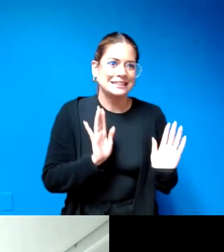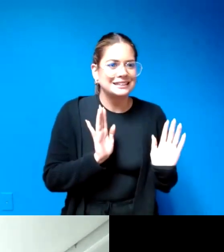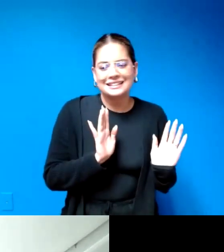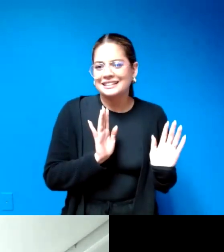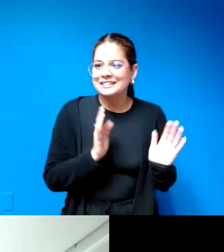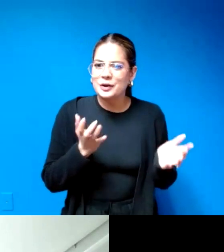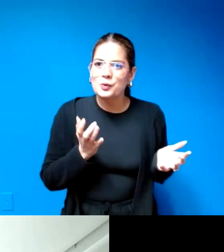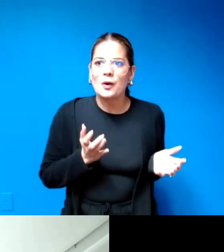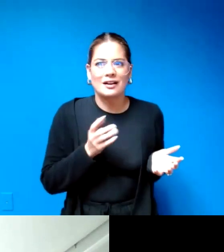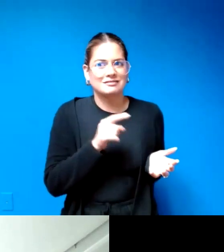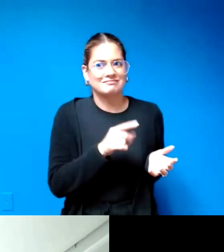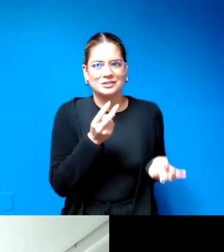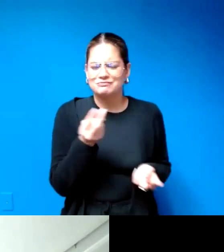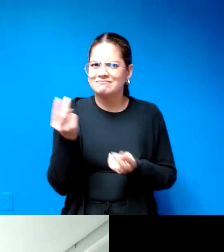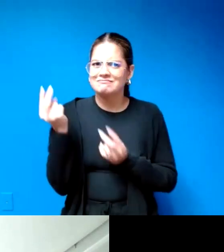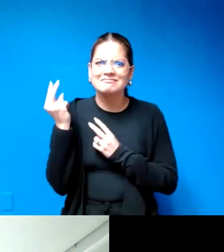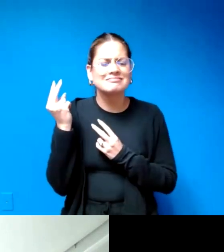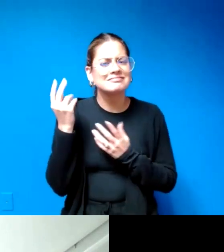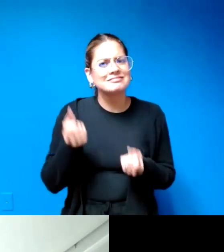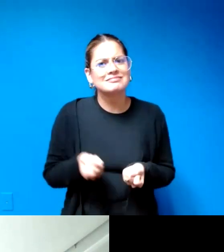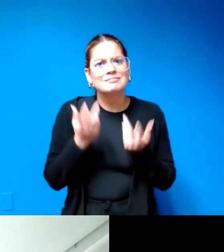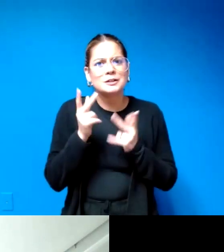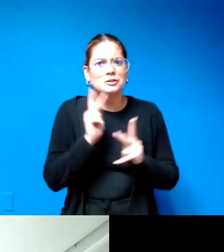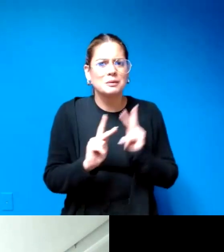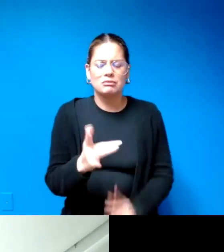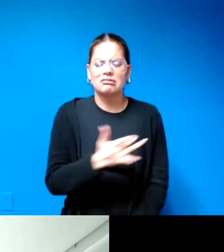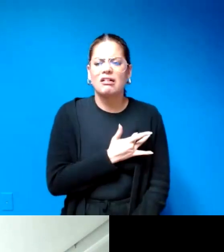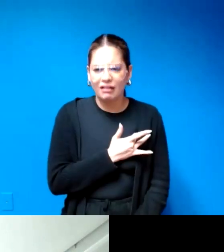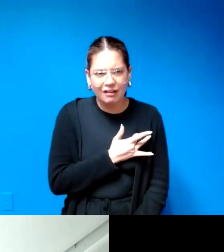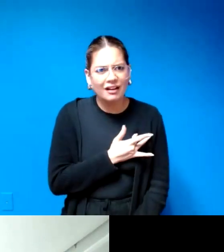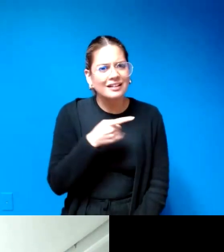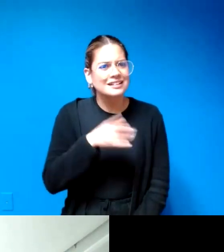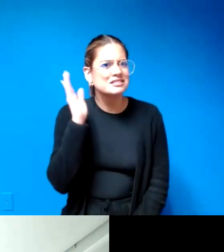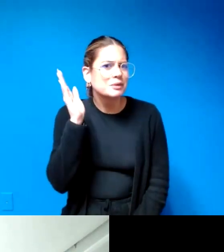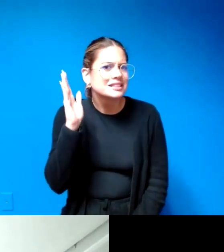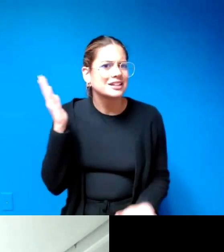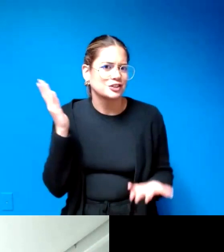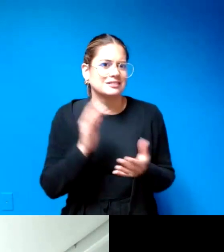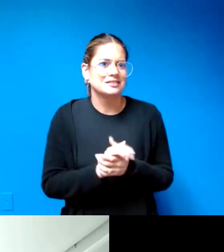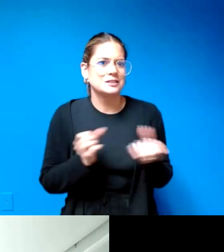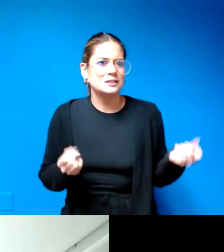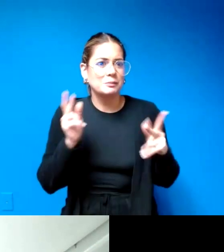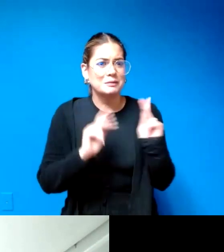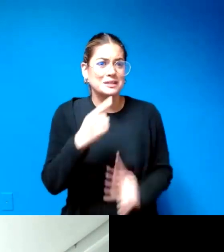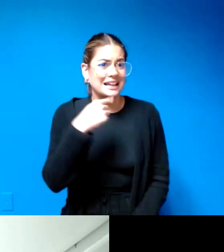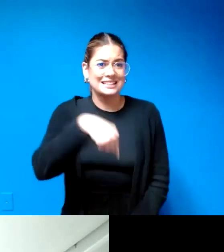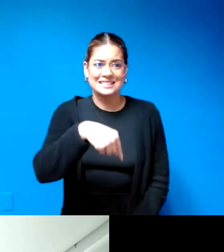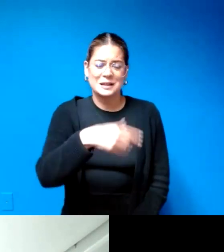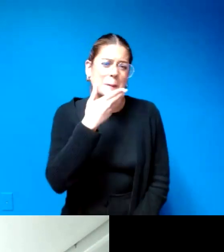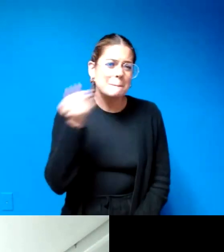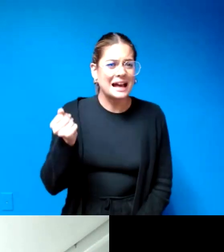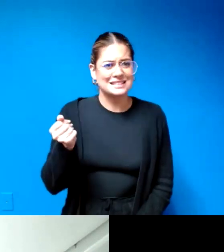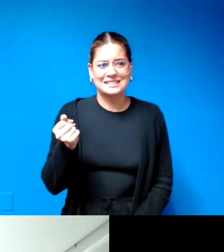just want to reflect how much people were moved by this presentation. We had a number of folks saying this was the best